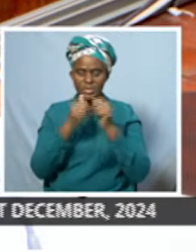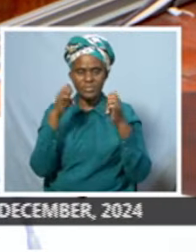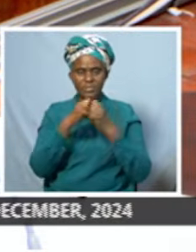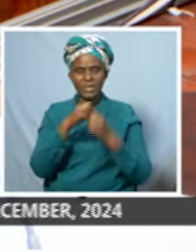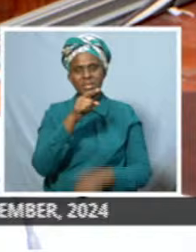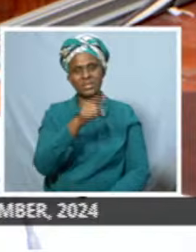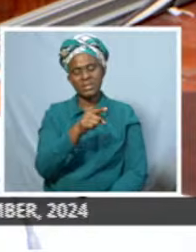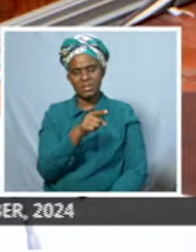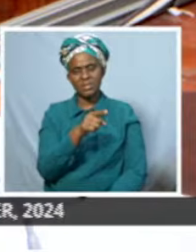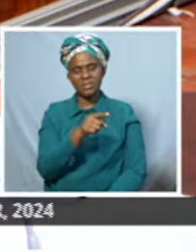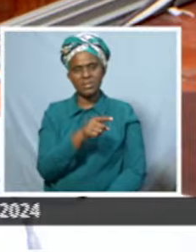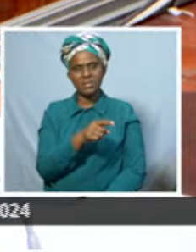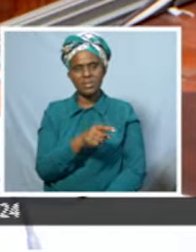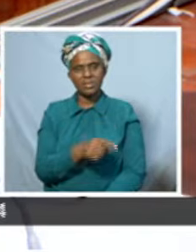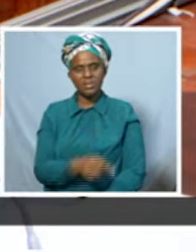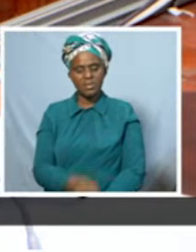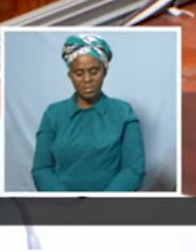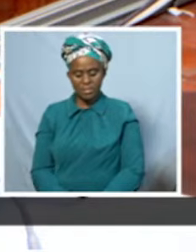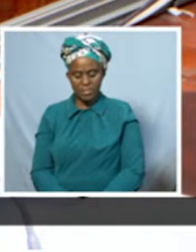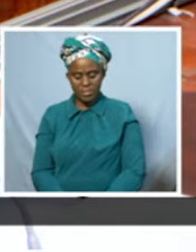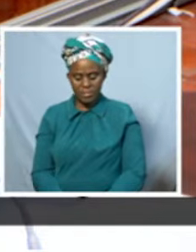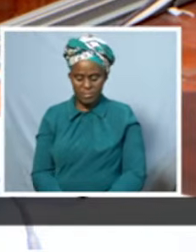that?